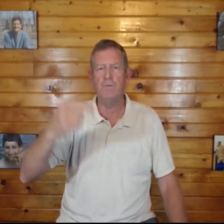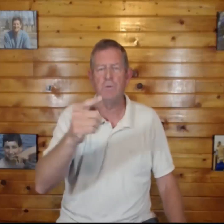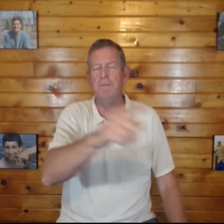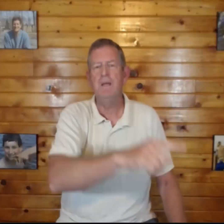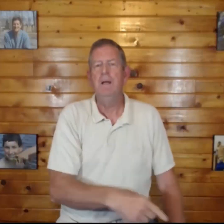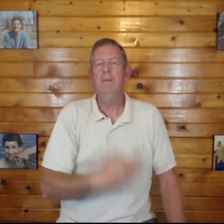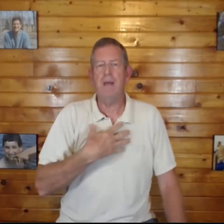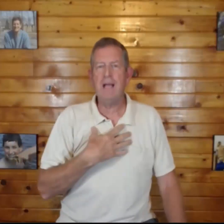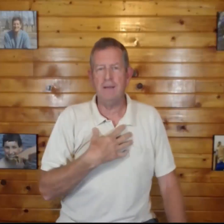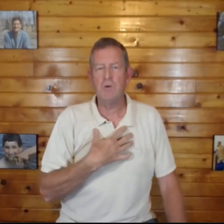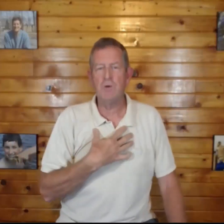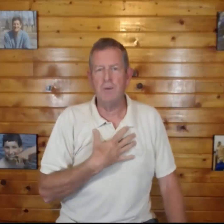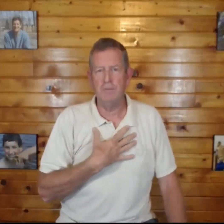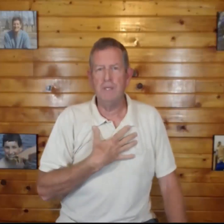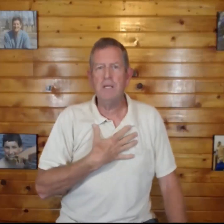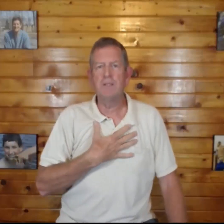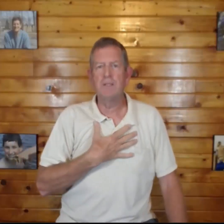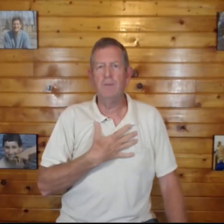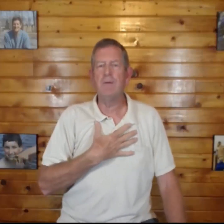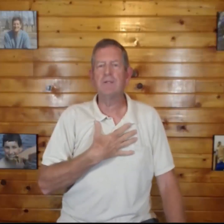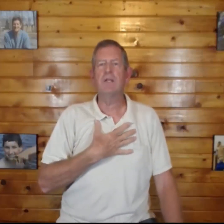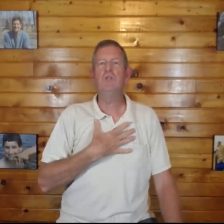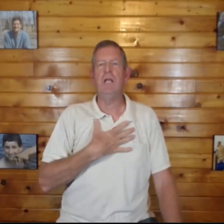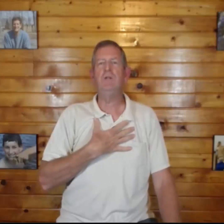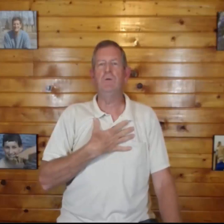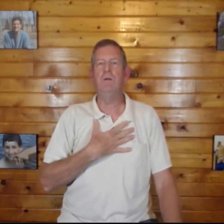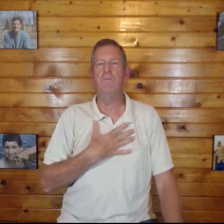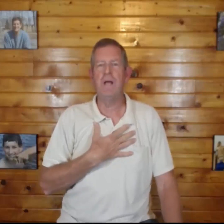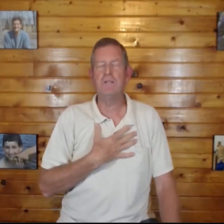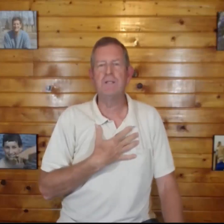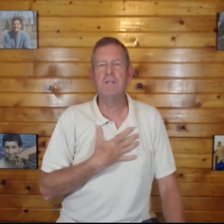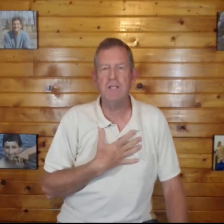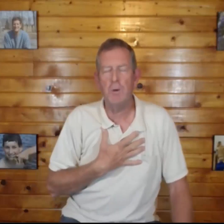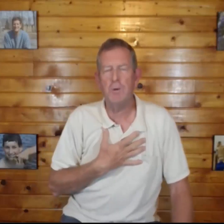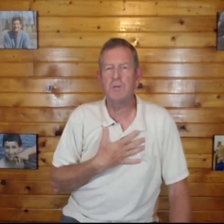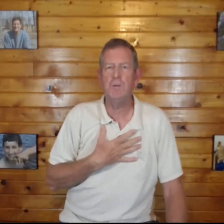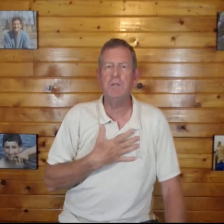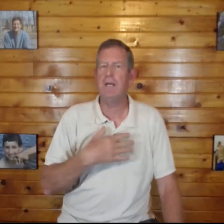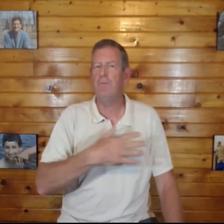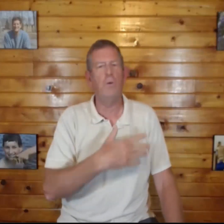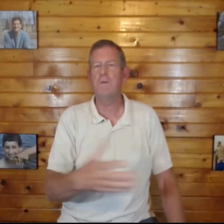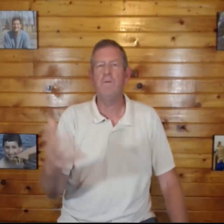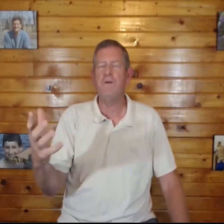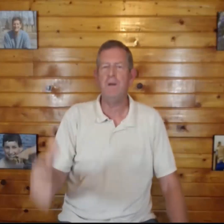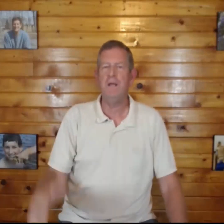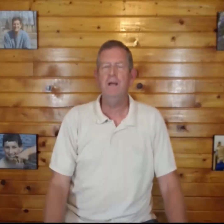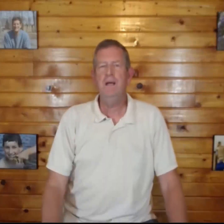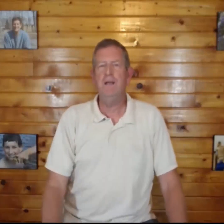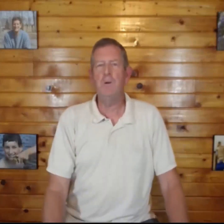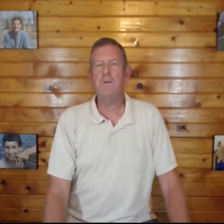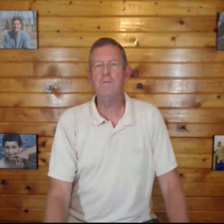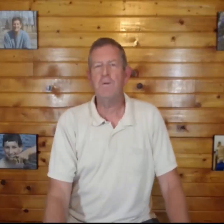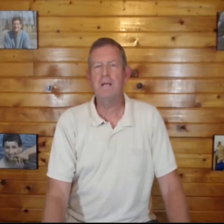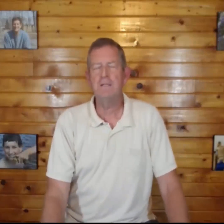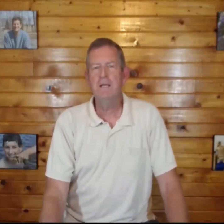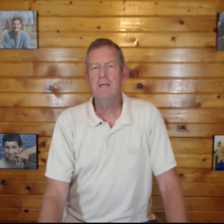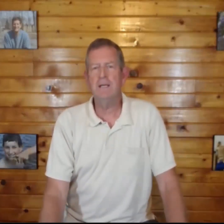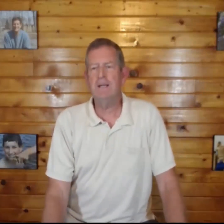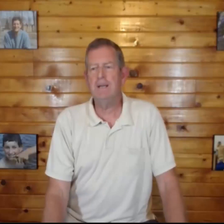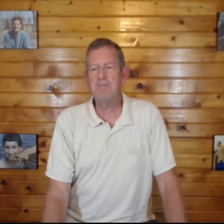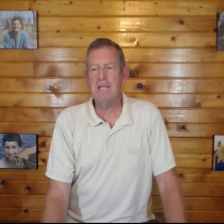English to French. Well, I got in trouble because when I was an exchange student in France, as a 16-year-old student, I lived with a wonderful family in the north of